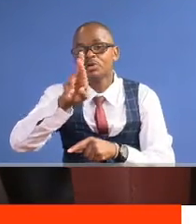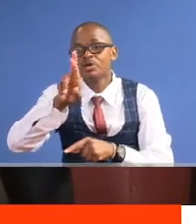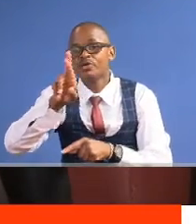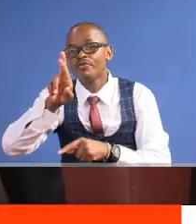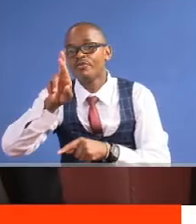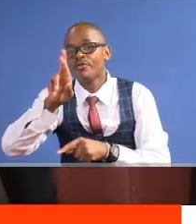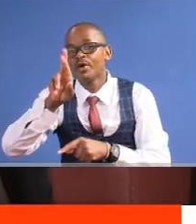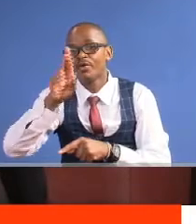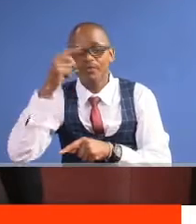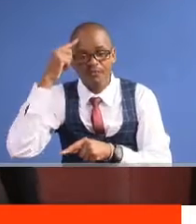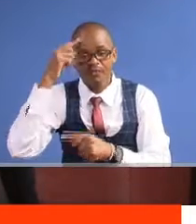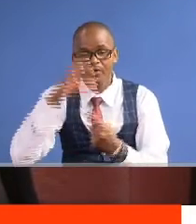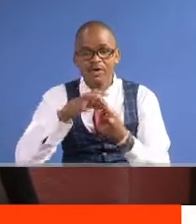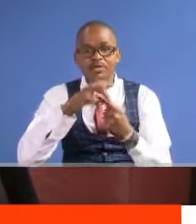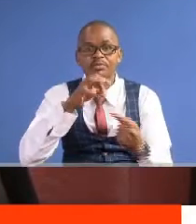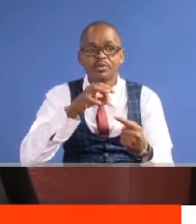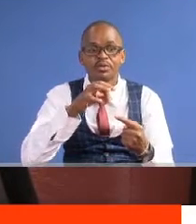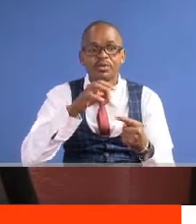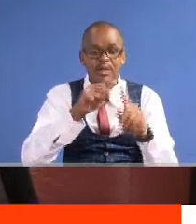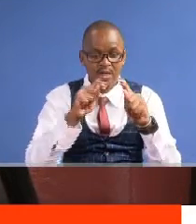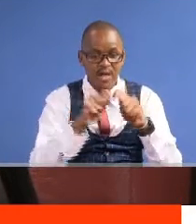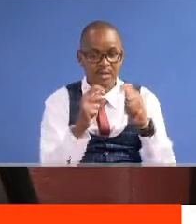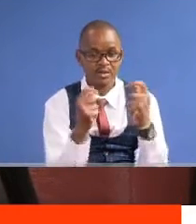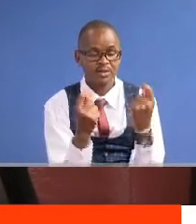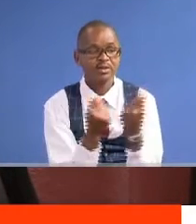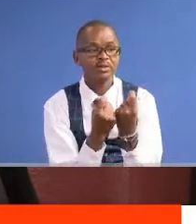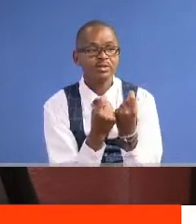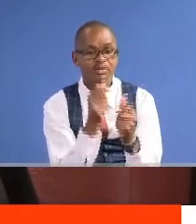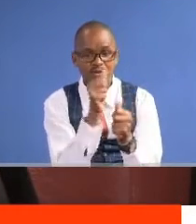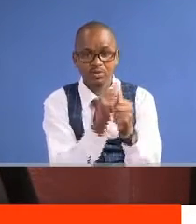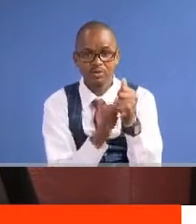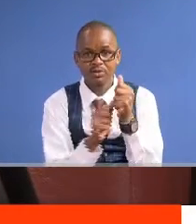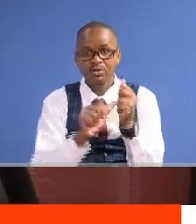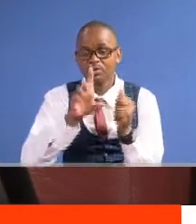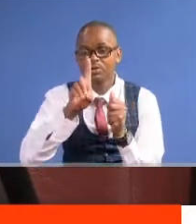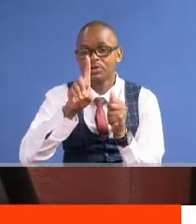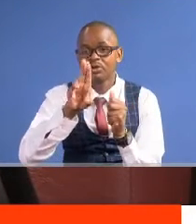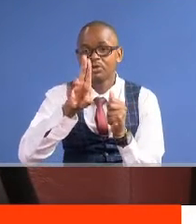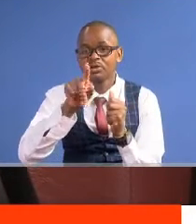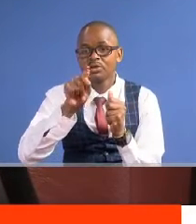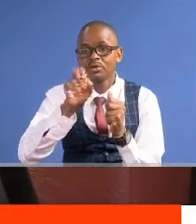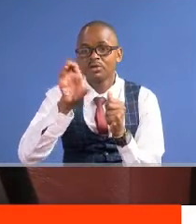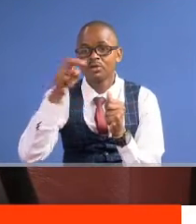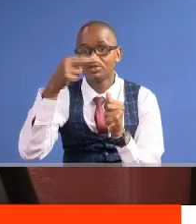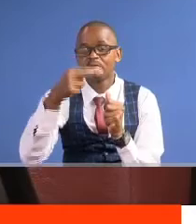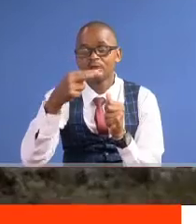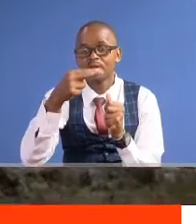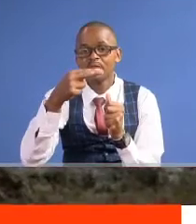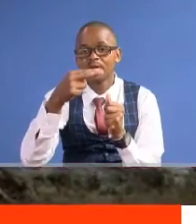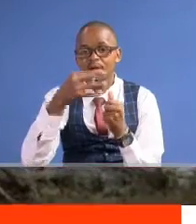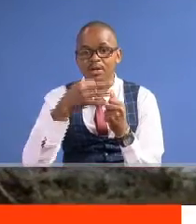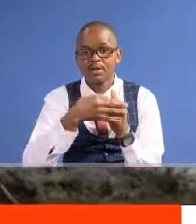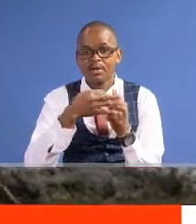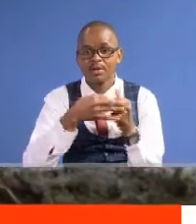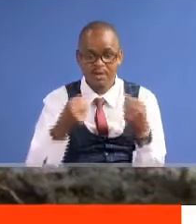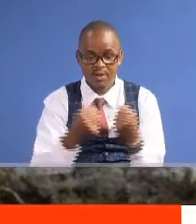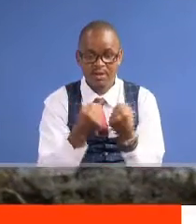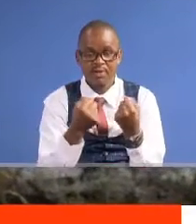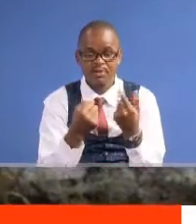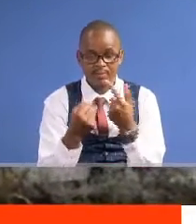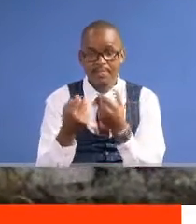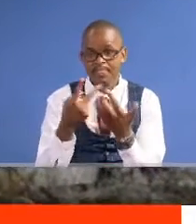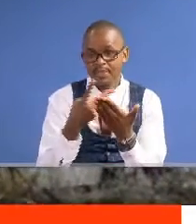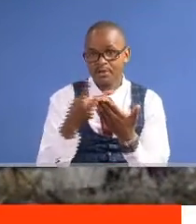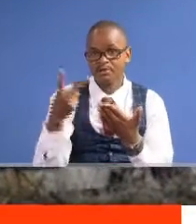for a particular aircraft type, which is the Dash 8 aircraft. The incident happened